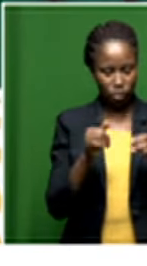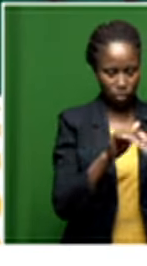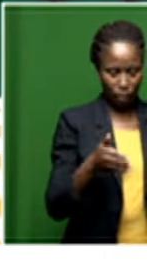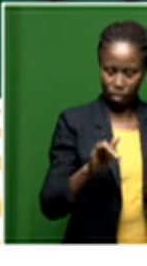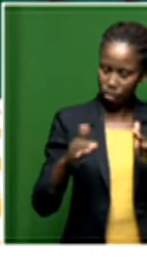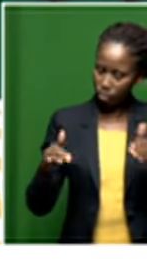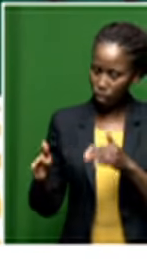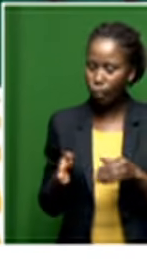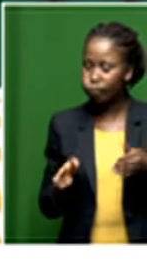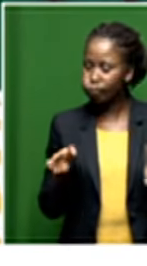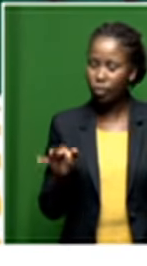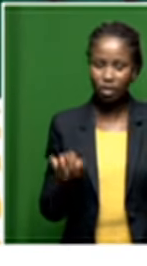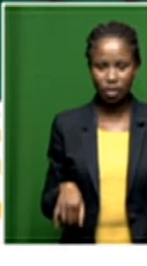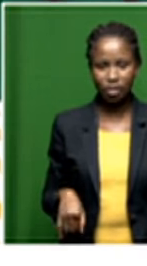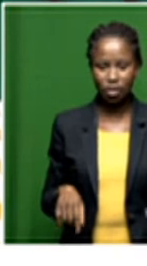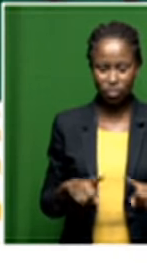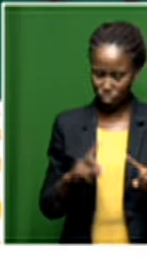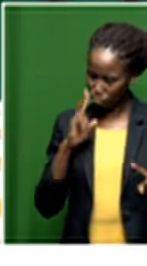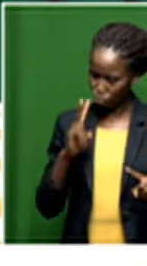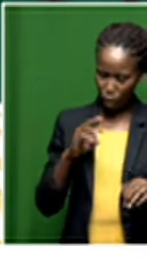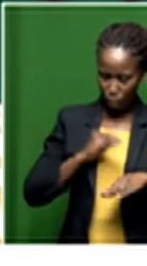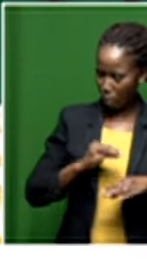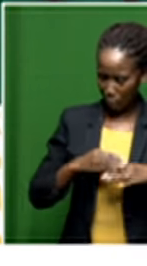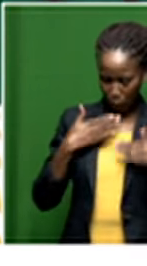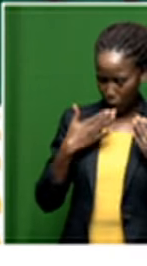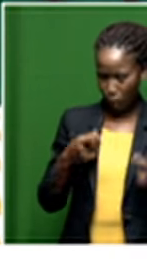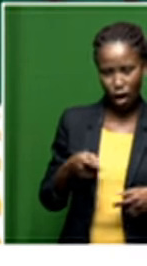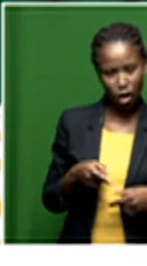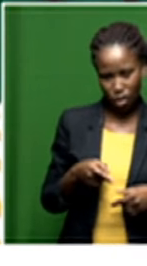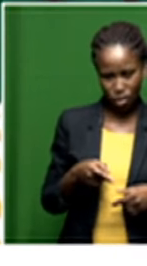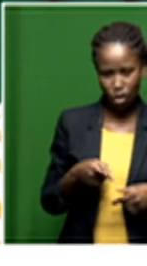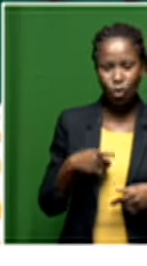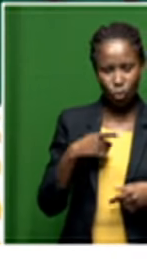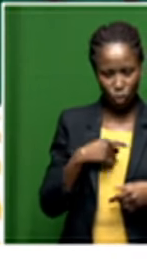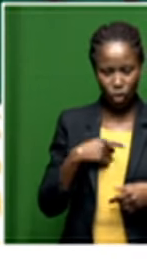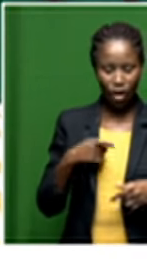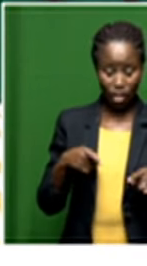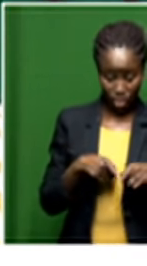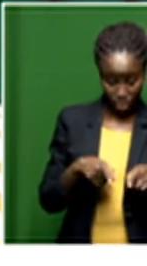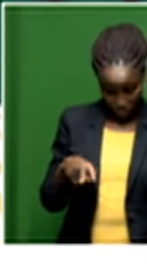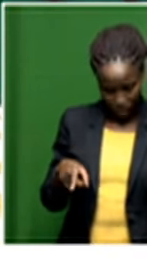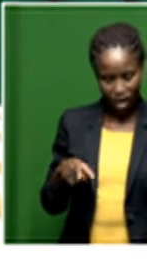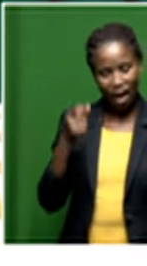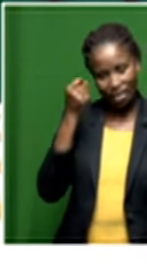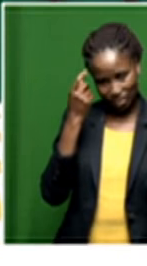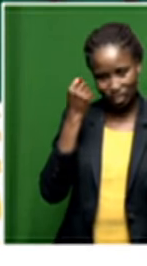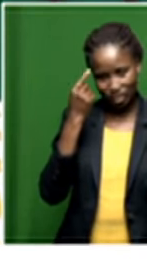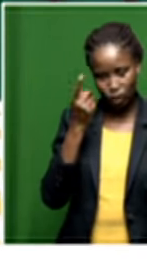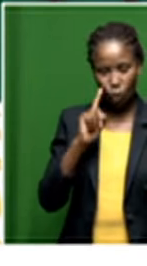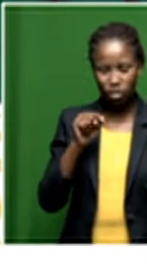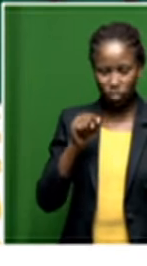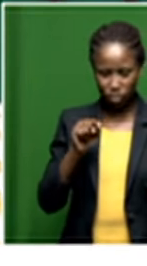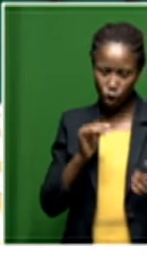there, but there was no problem. They understand that it's a